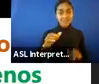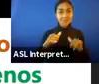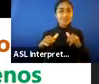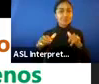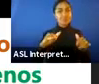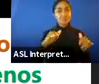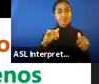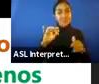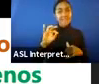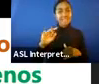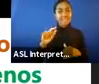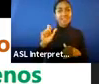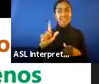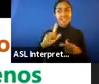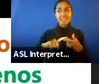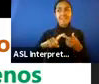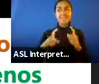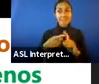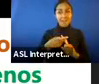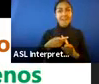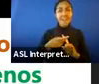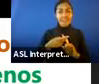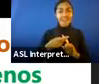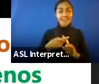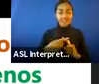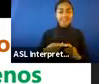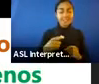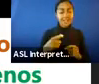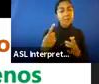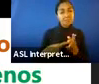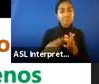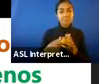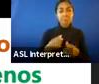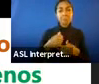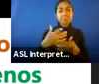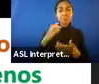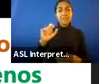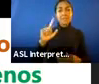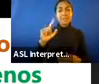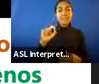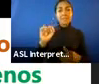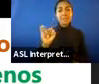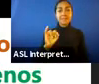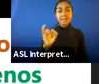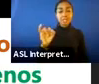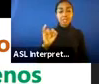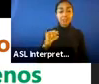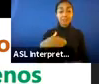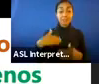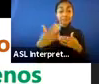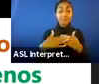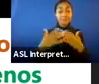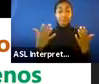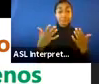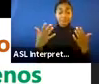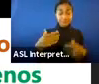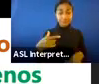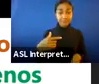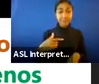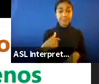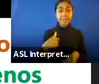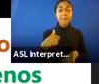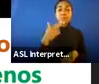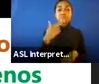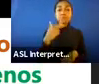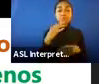that sometimes causes infections. The next one, I am a little ball of